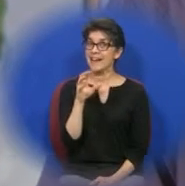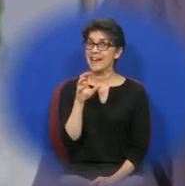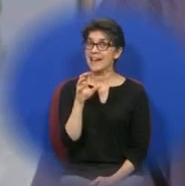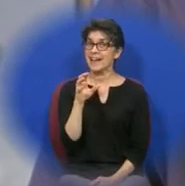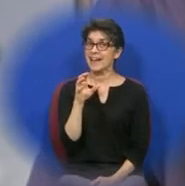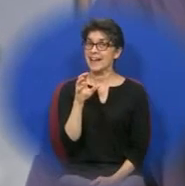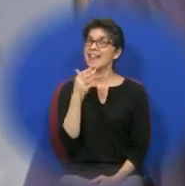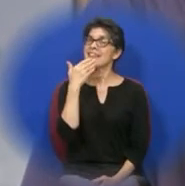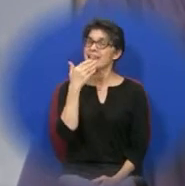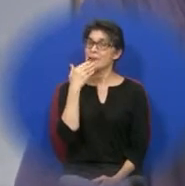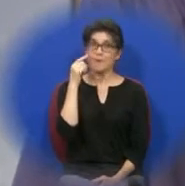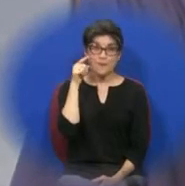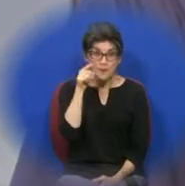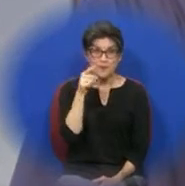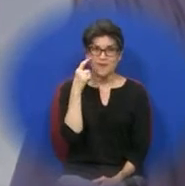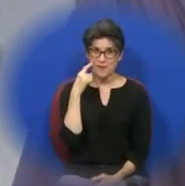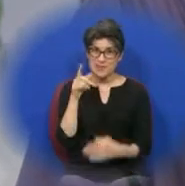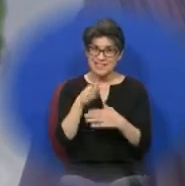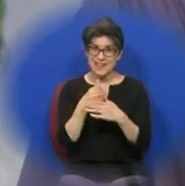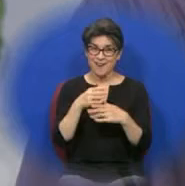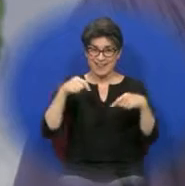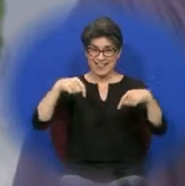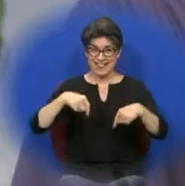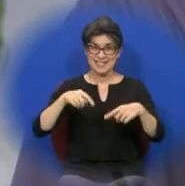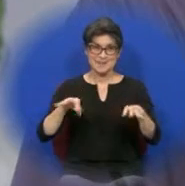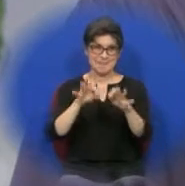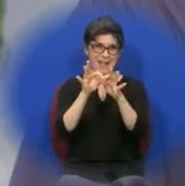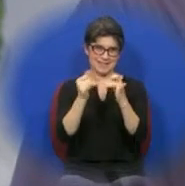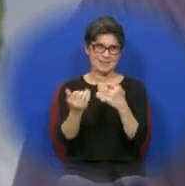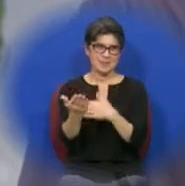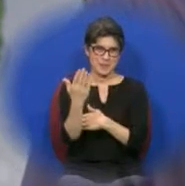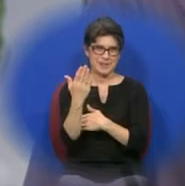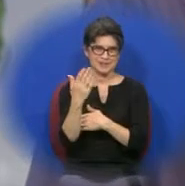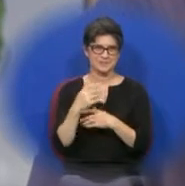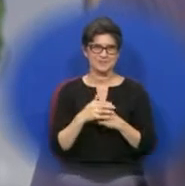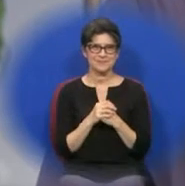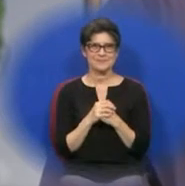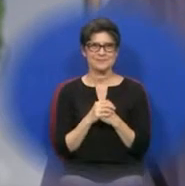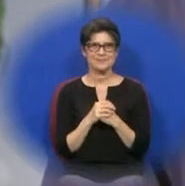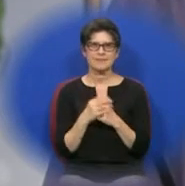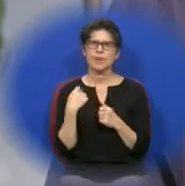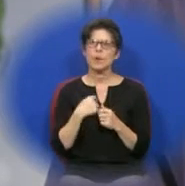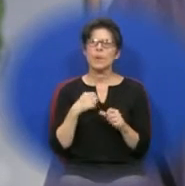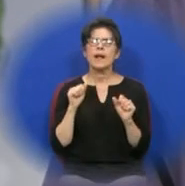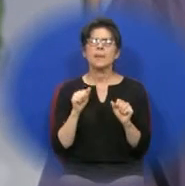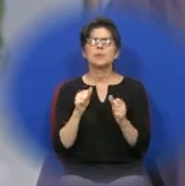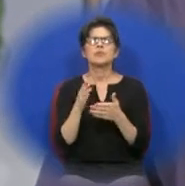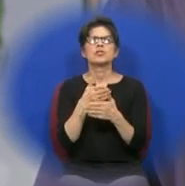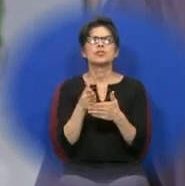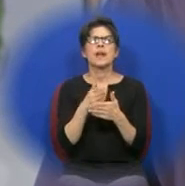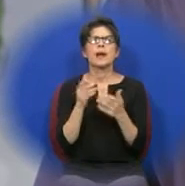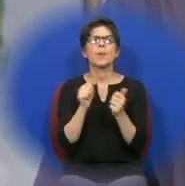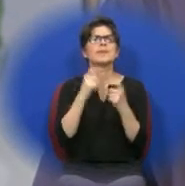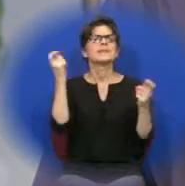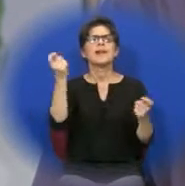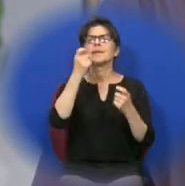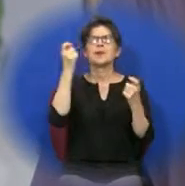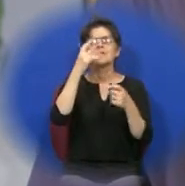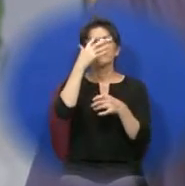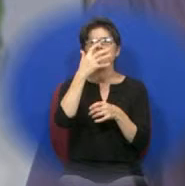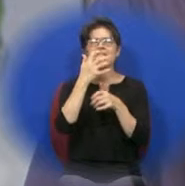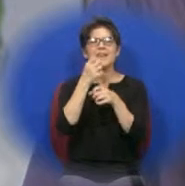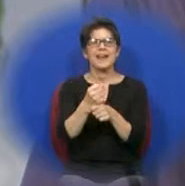apostolate, thank you for sharing in this Eucharistic celebration this morning. We are able to share in the celebration of